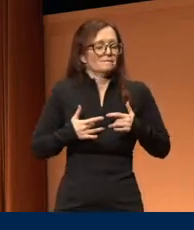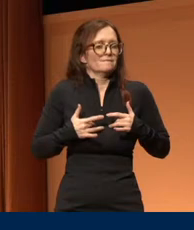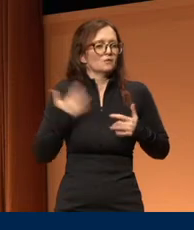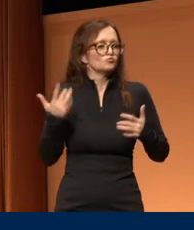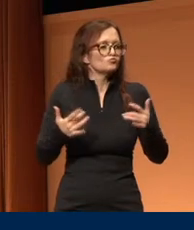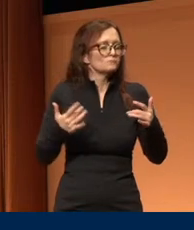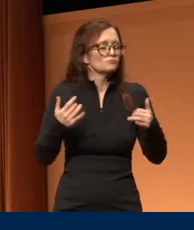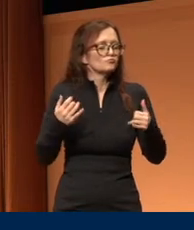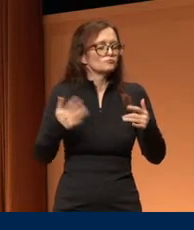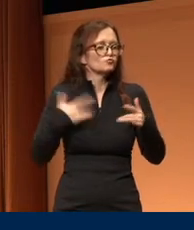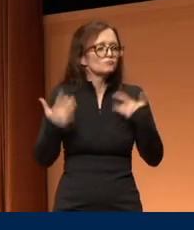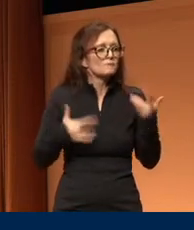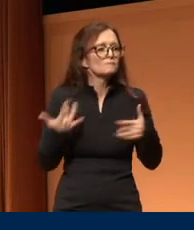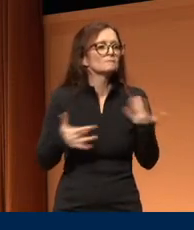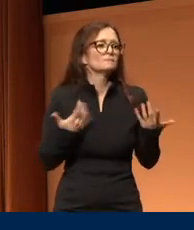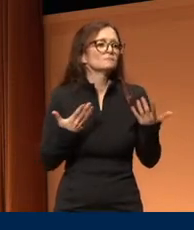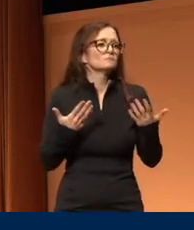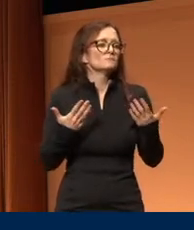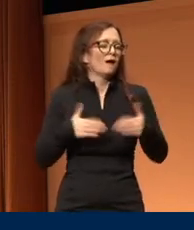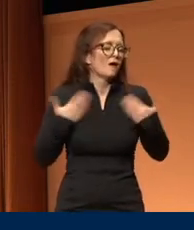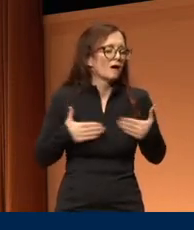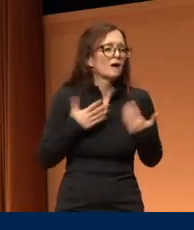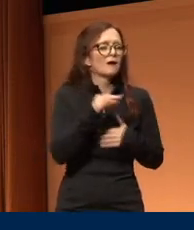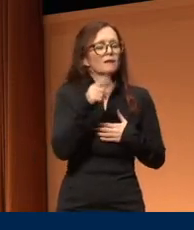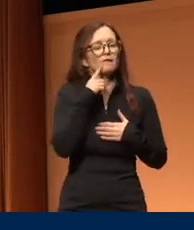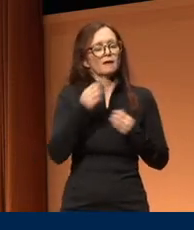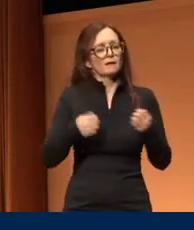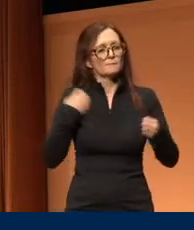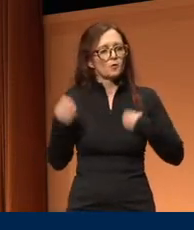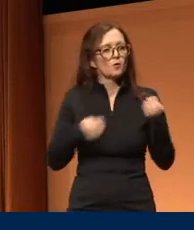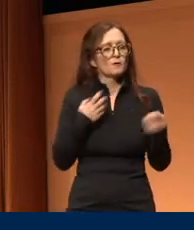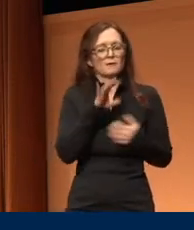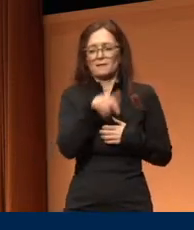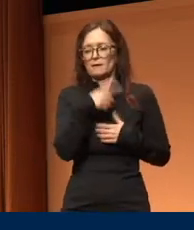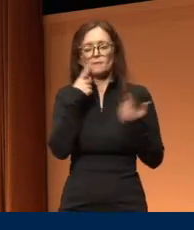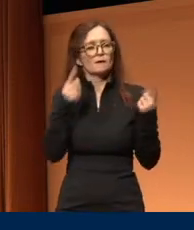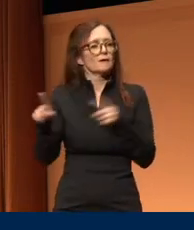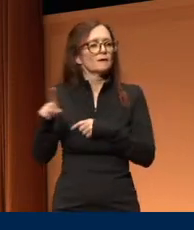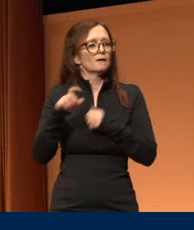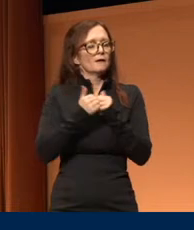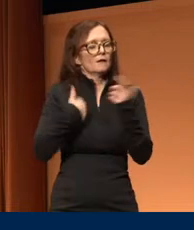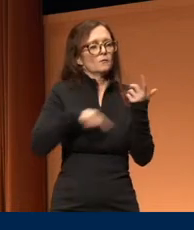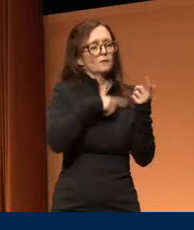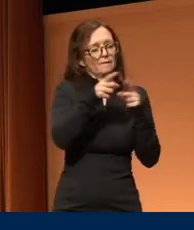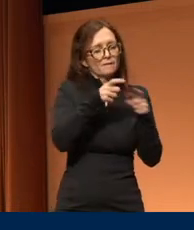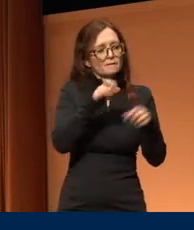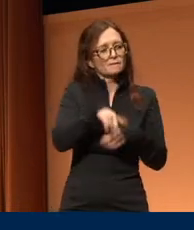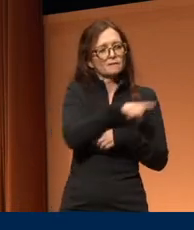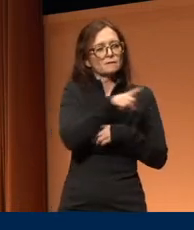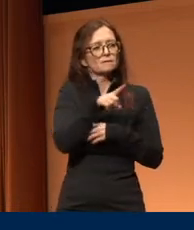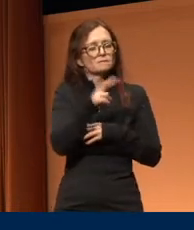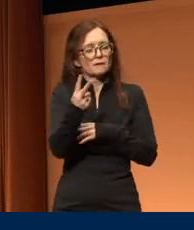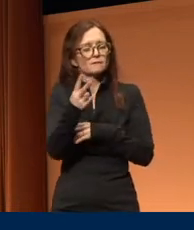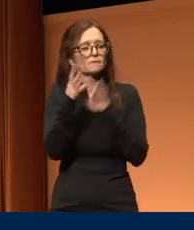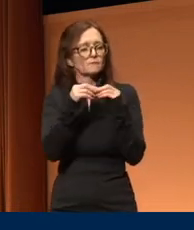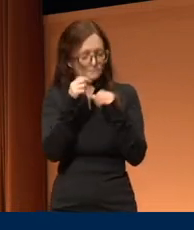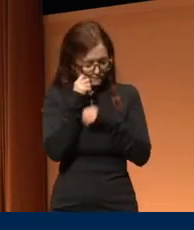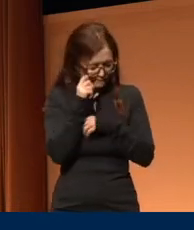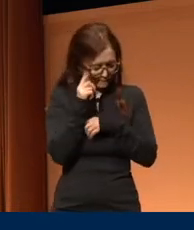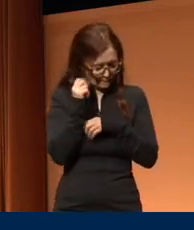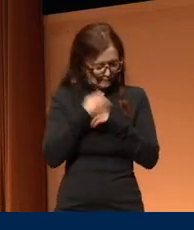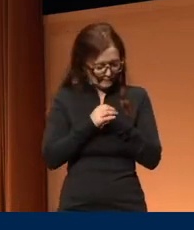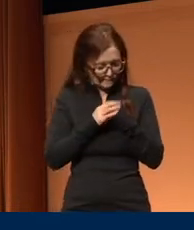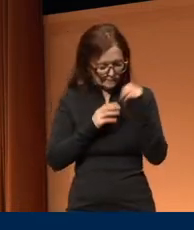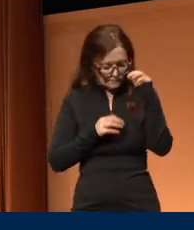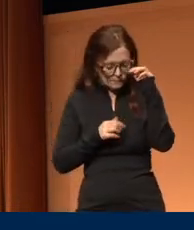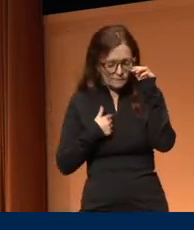process. I want to focus here on the emotion that occupies us and how it manifested in this second French experience.